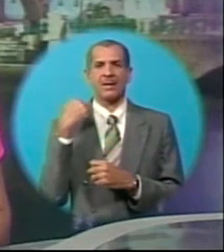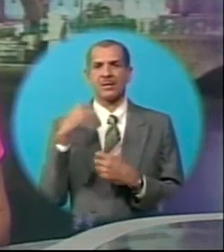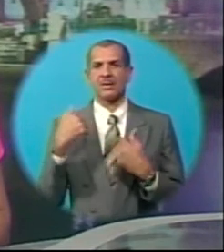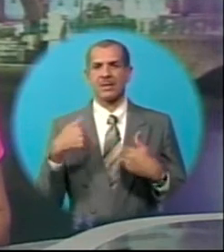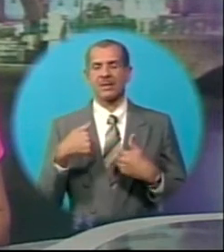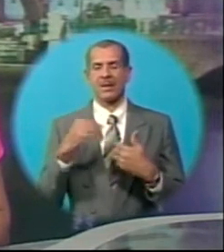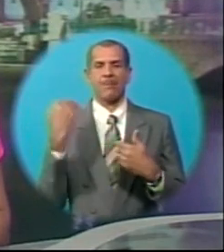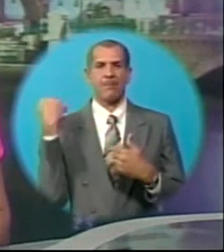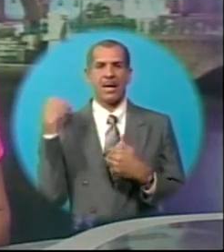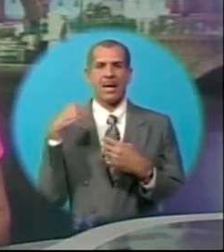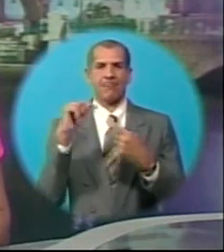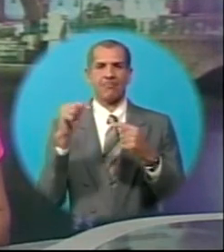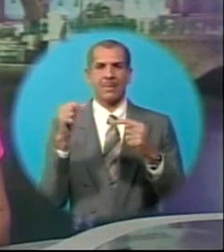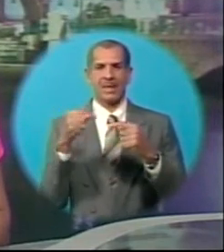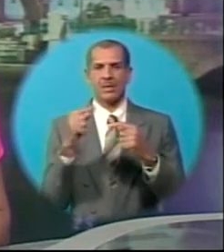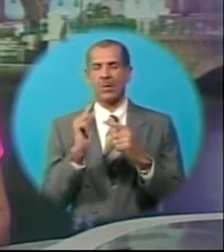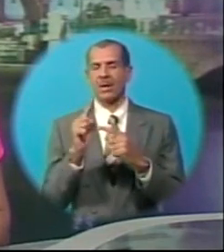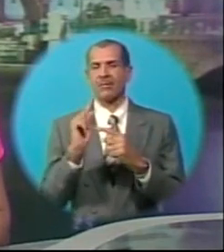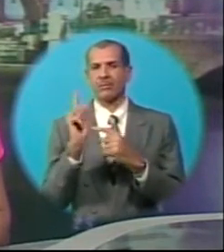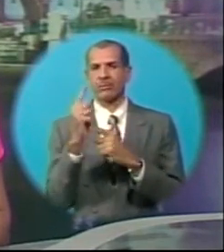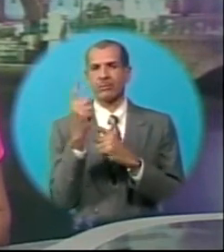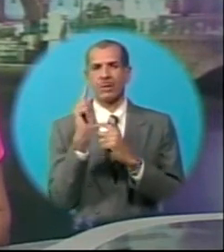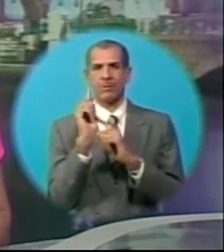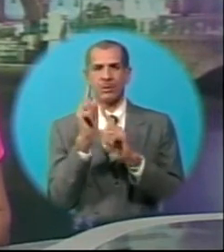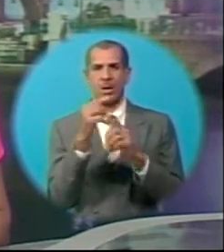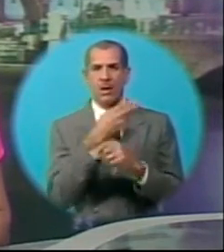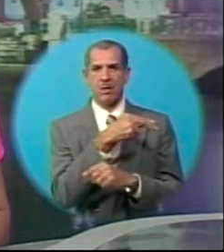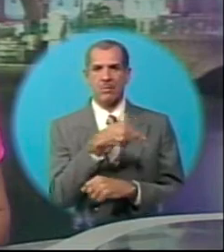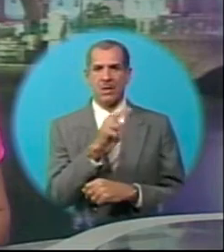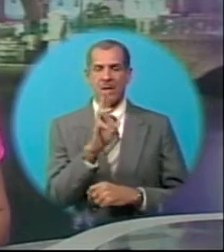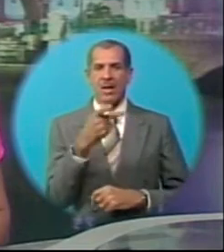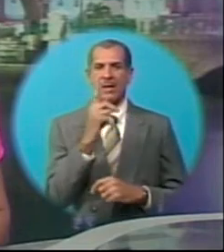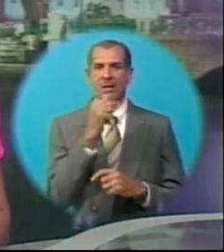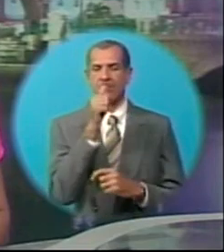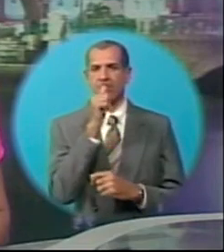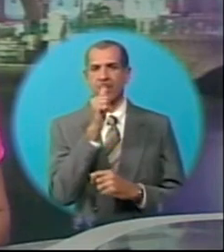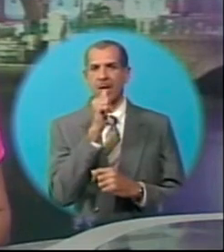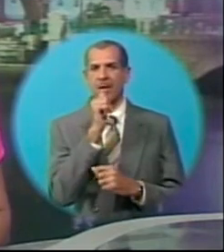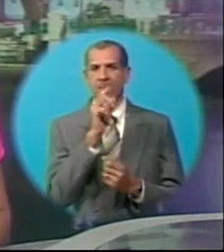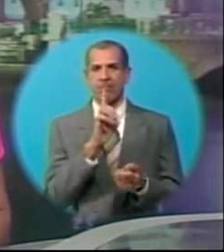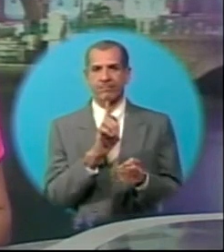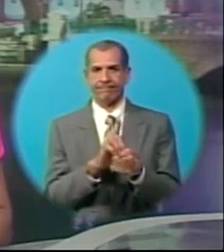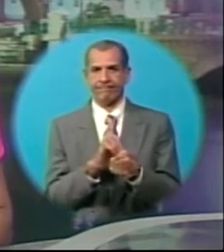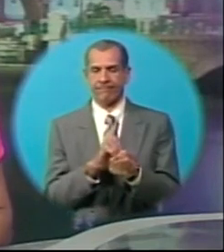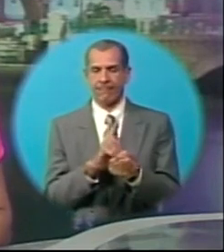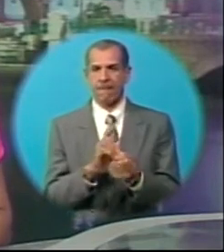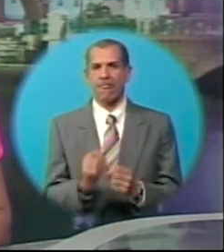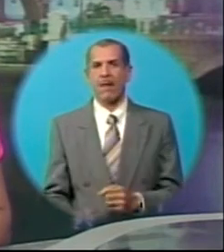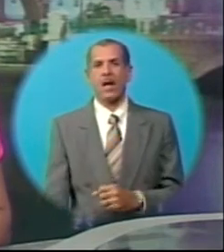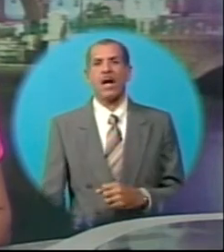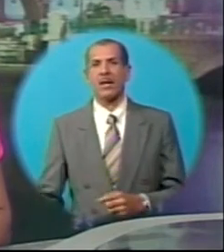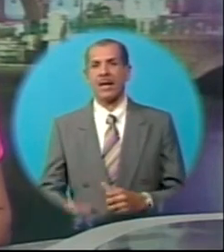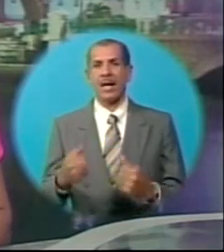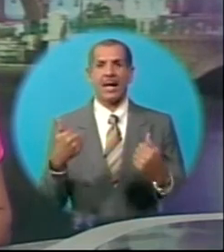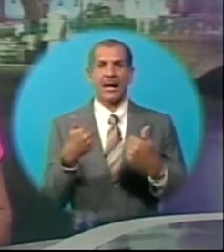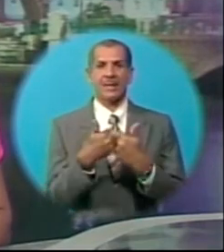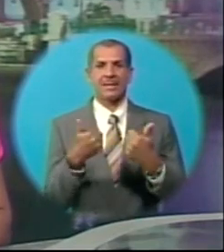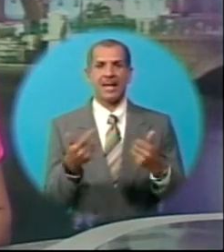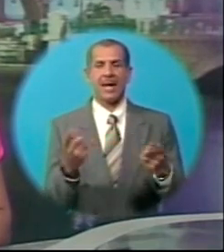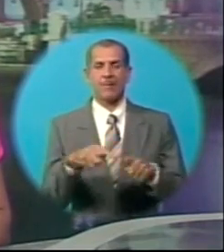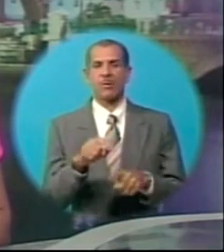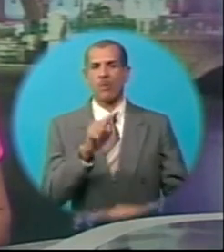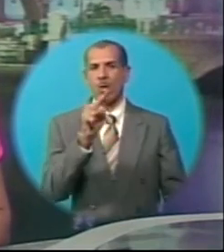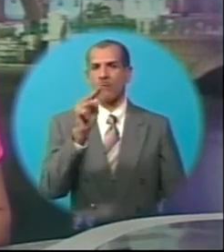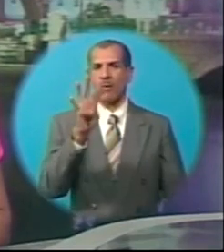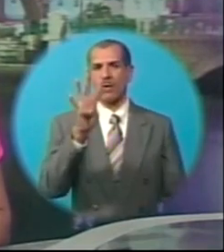them was taken by ambulance to the Queen Elizabeth Hospital while the other sought private medical attention. That accident occurred around